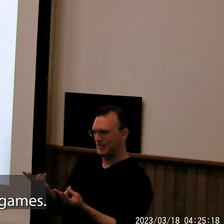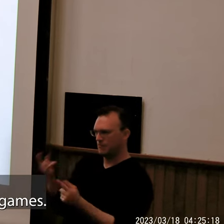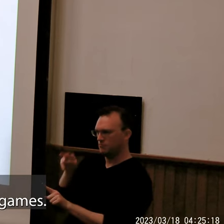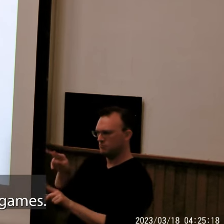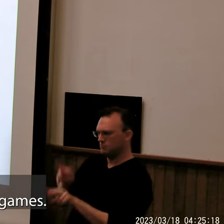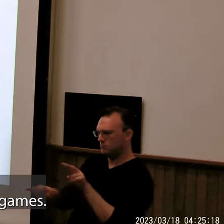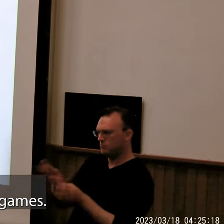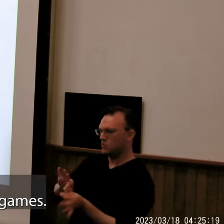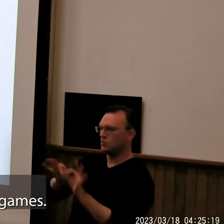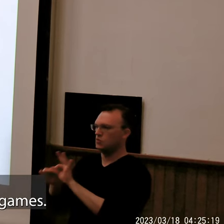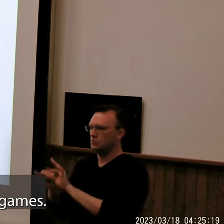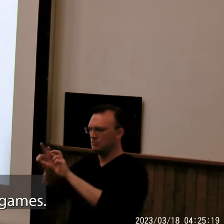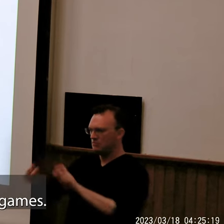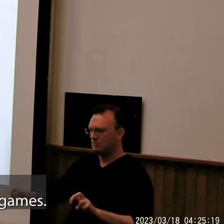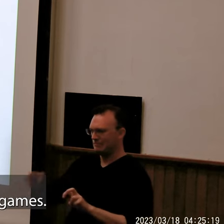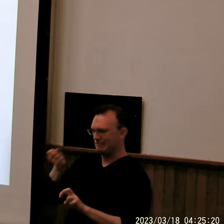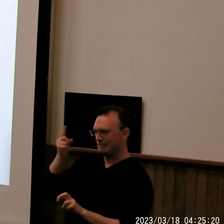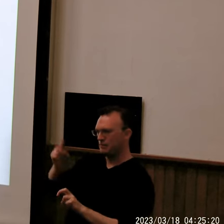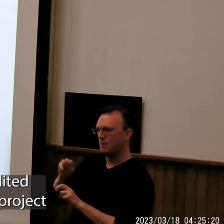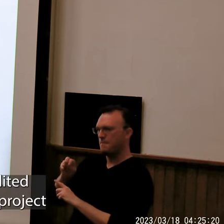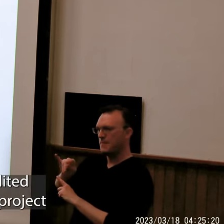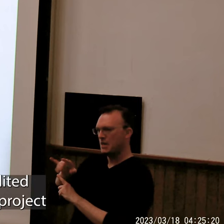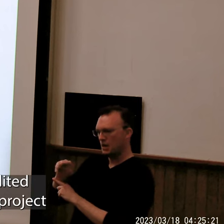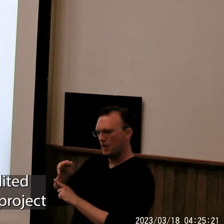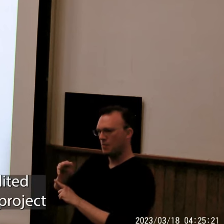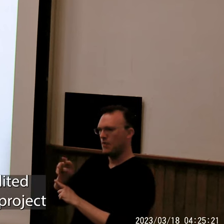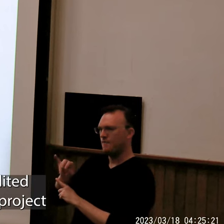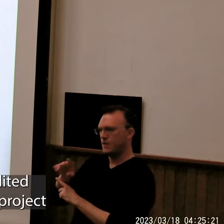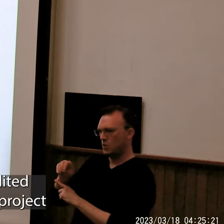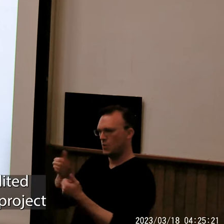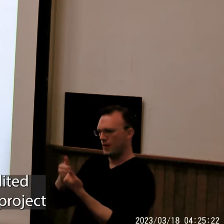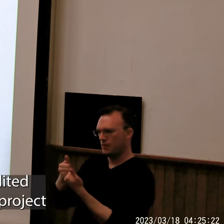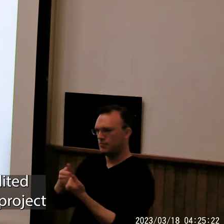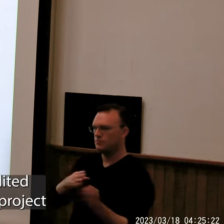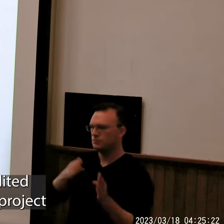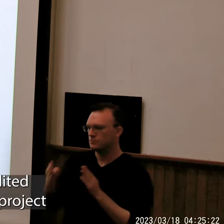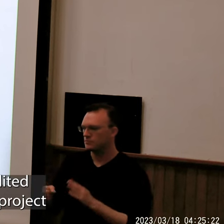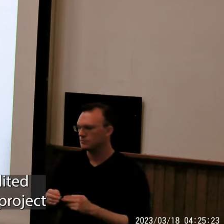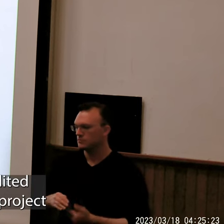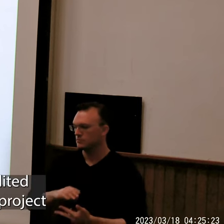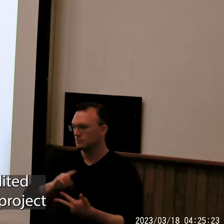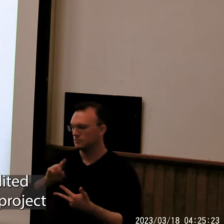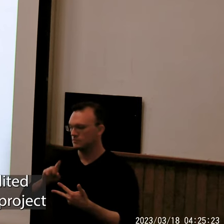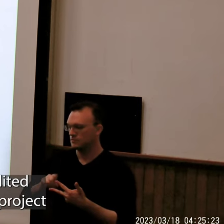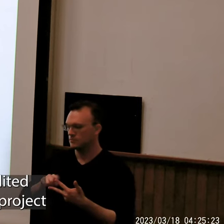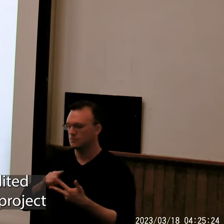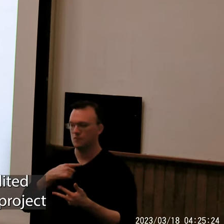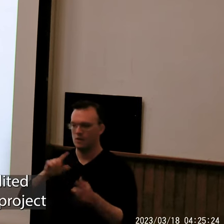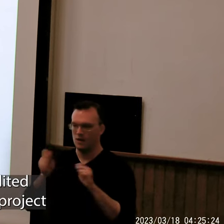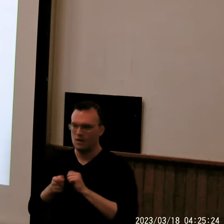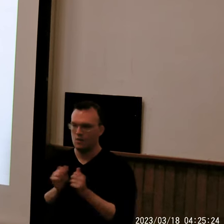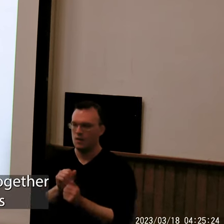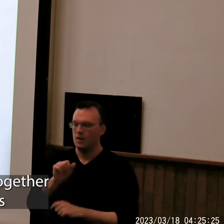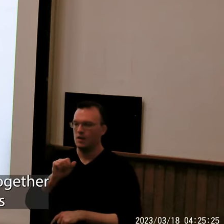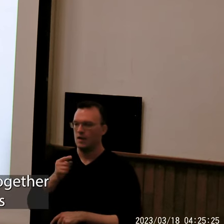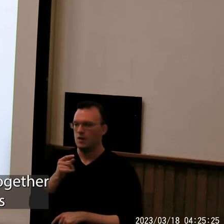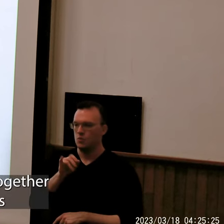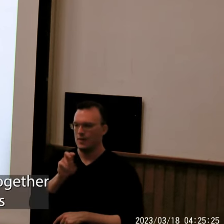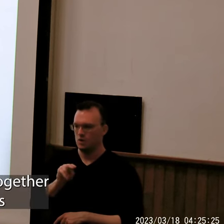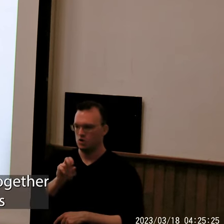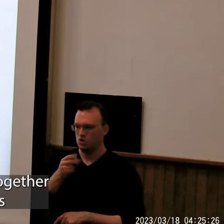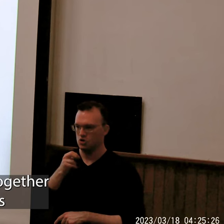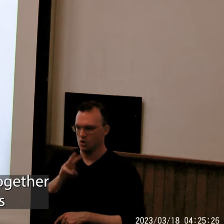and reclaiming the medium of video games. Queer Games Studies, which I co-edited with Adrian Shaw, is a community project